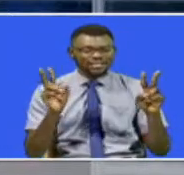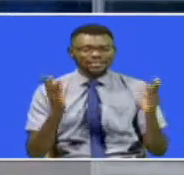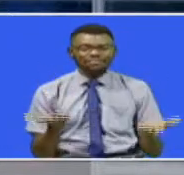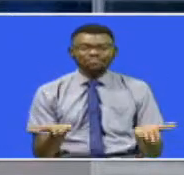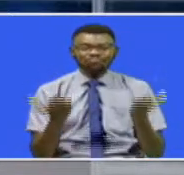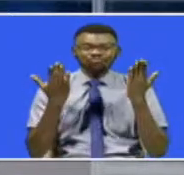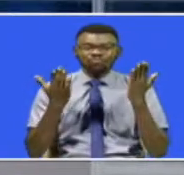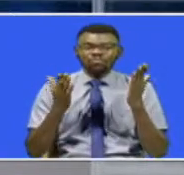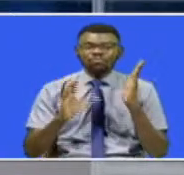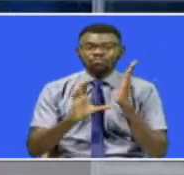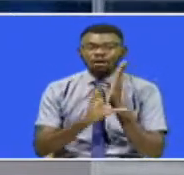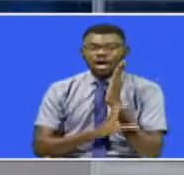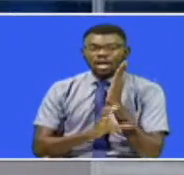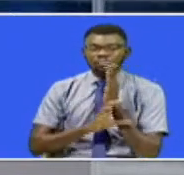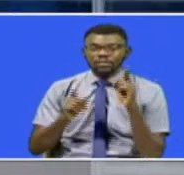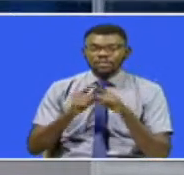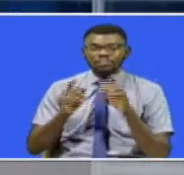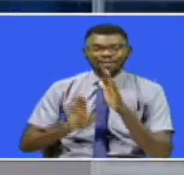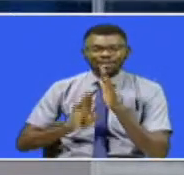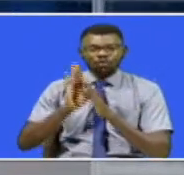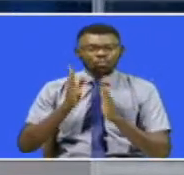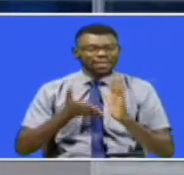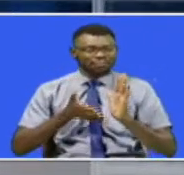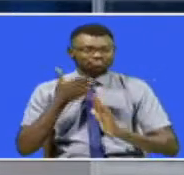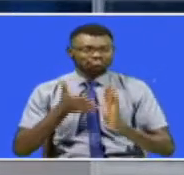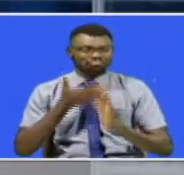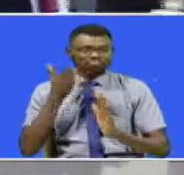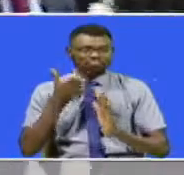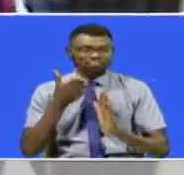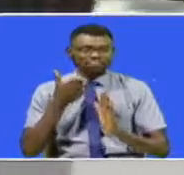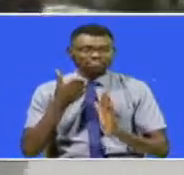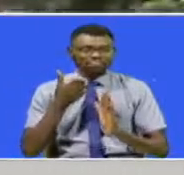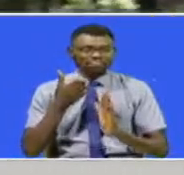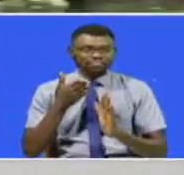thus allowing faster pace of development.